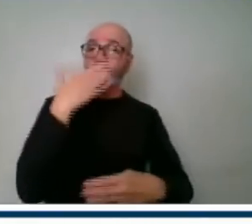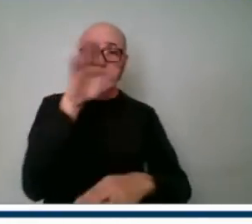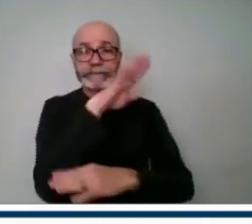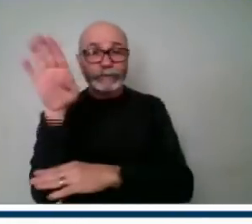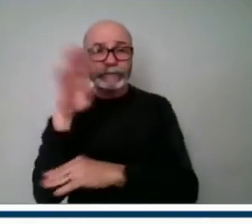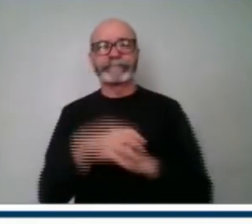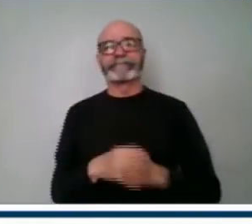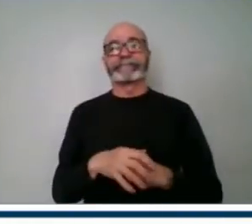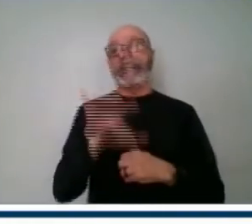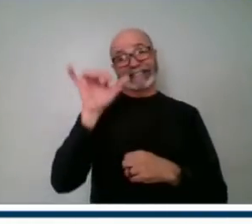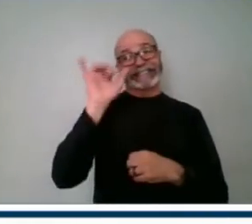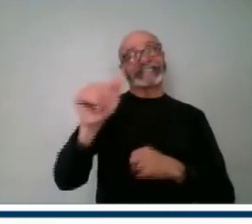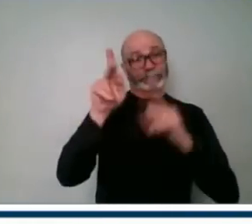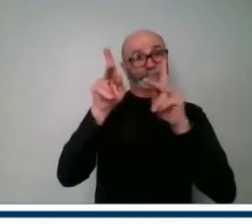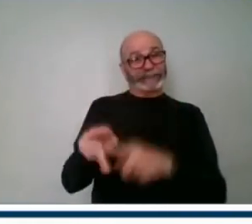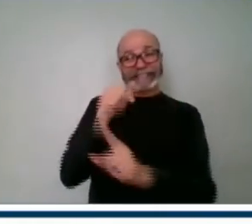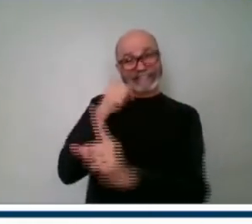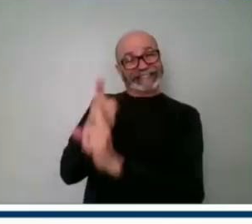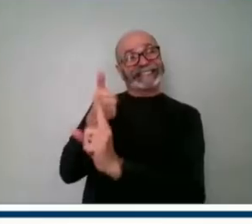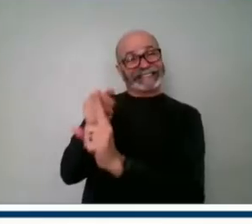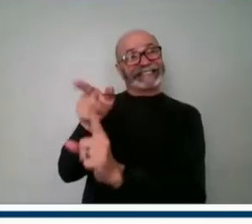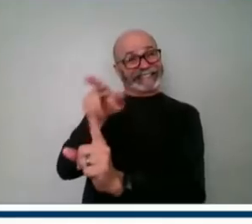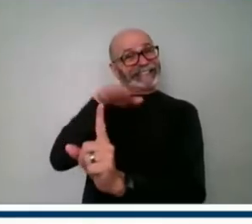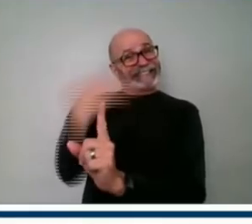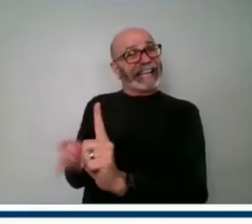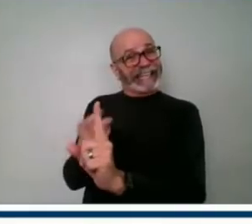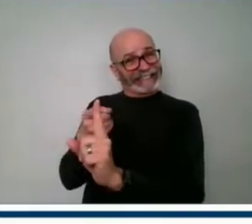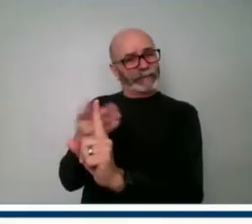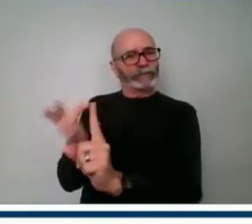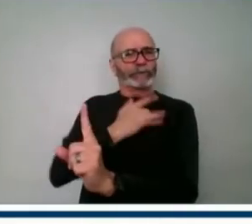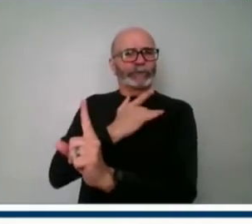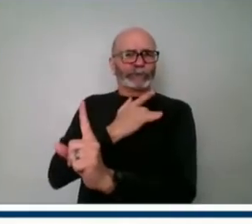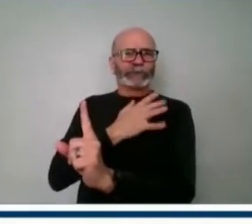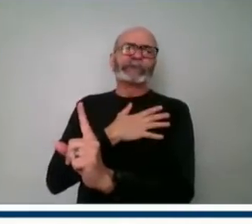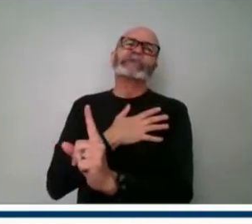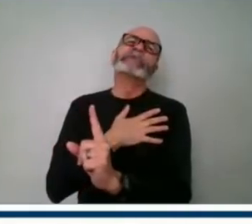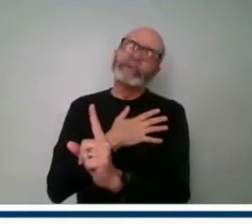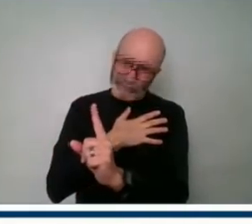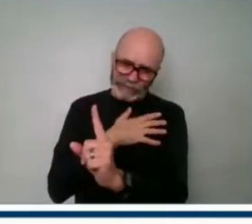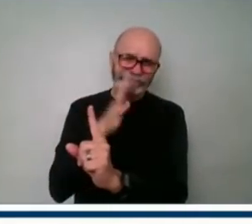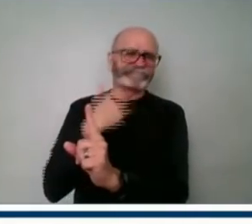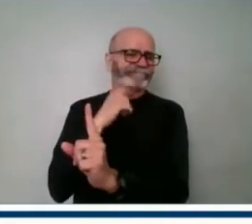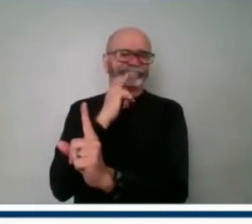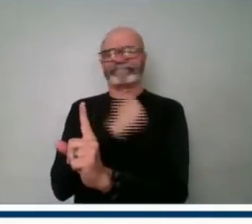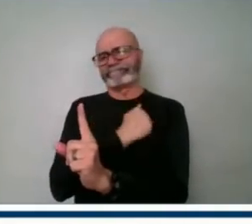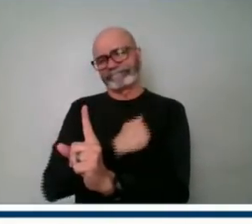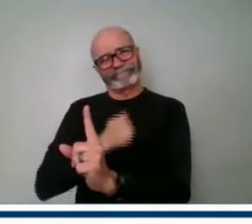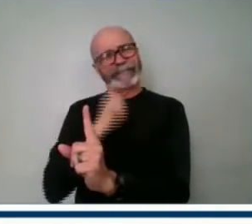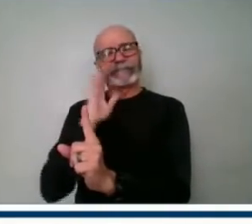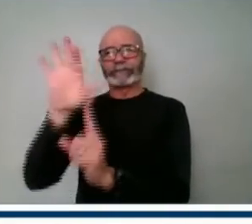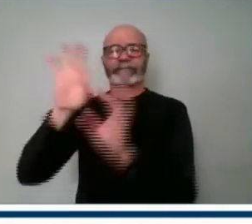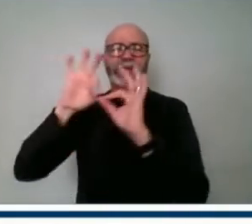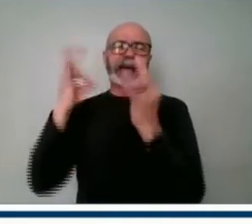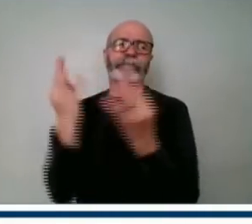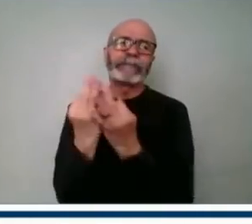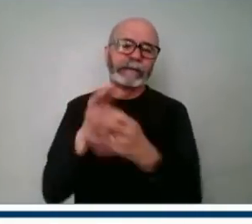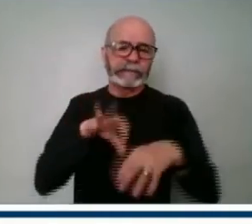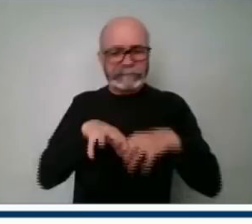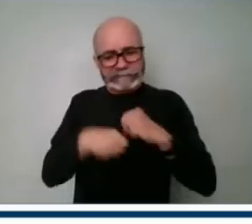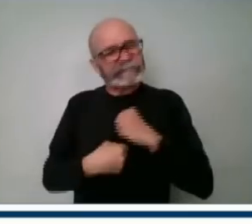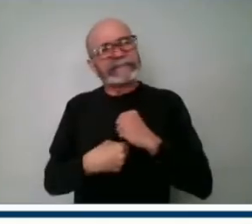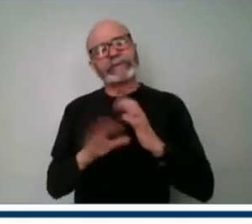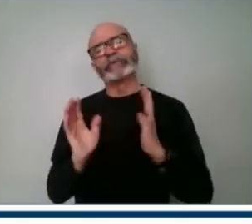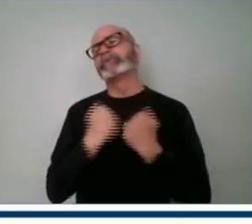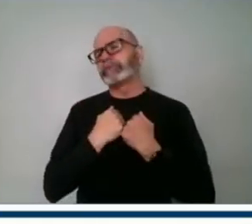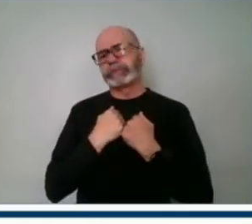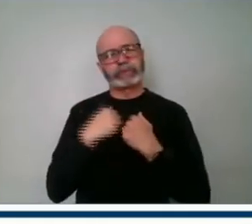due to COVID-19, and my sincere condolences go to the family and the loved ones. We now have lost 66